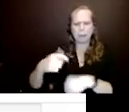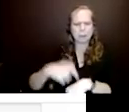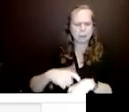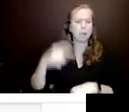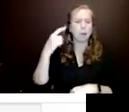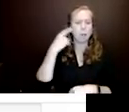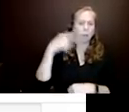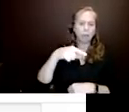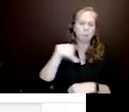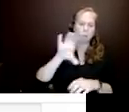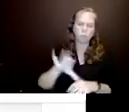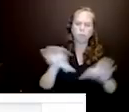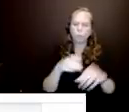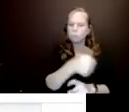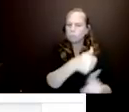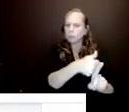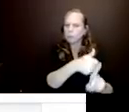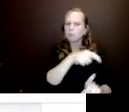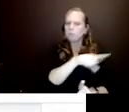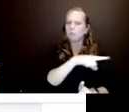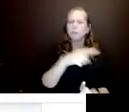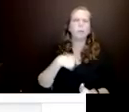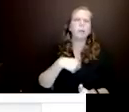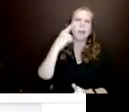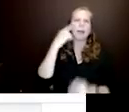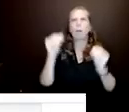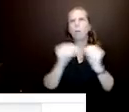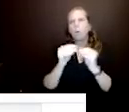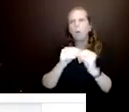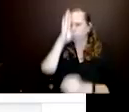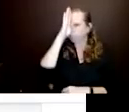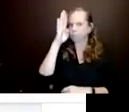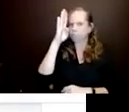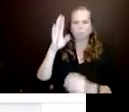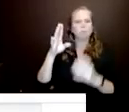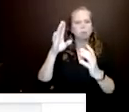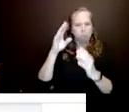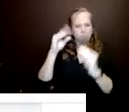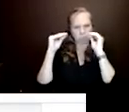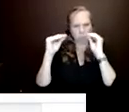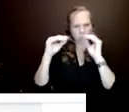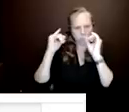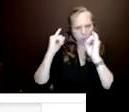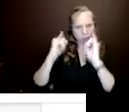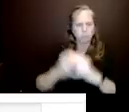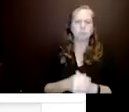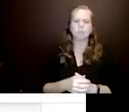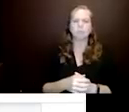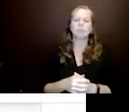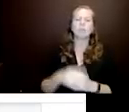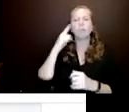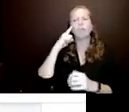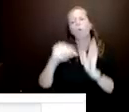do on their own, we're thinking about that as more of the direct instruction. That is maybe a, you know, for example, and